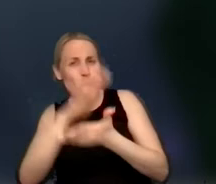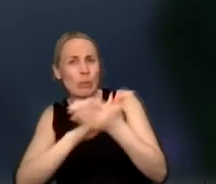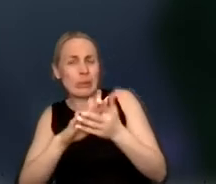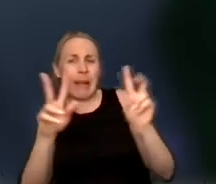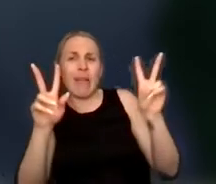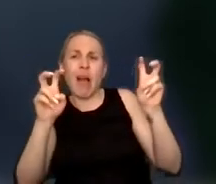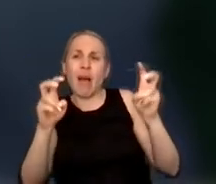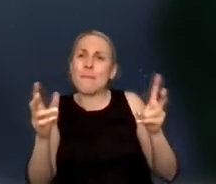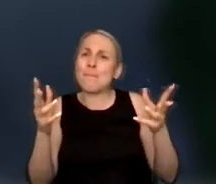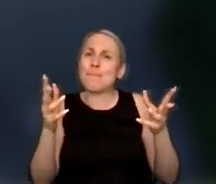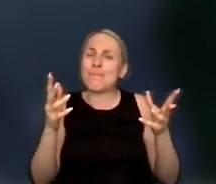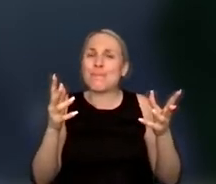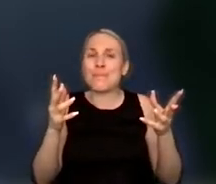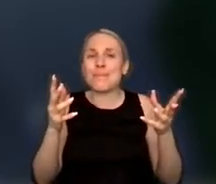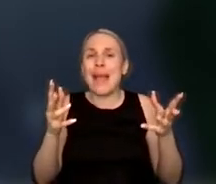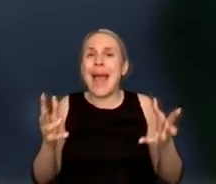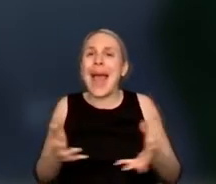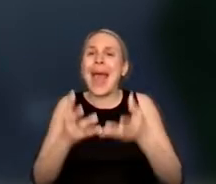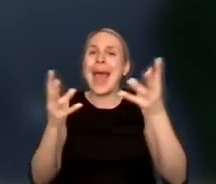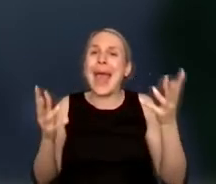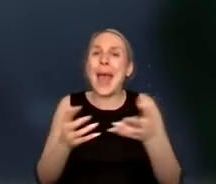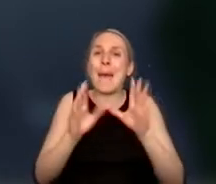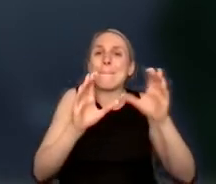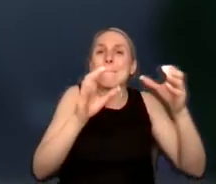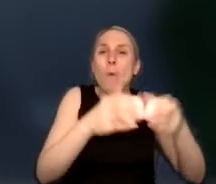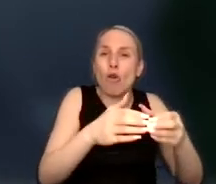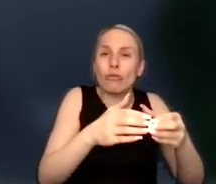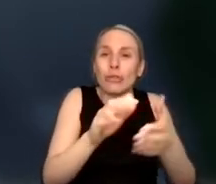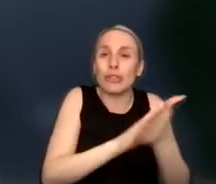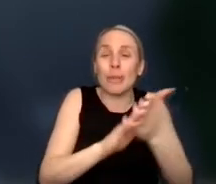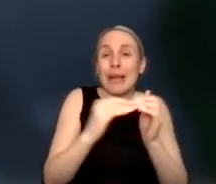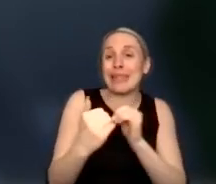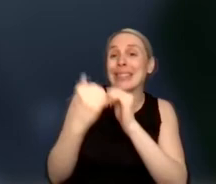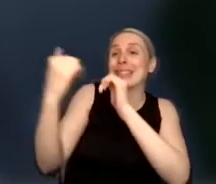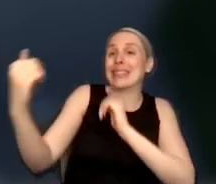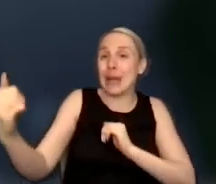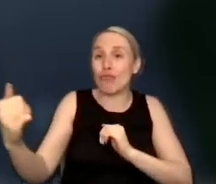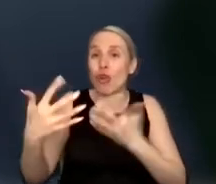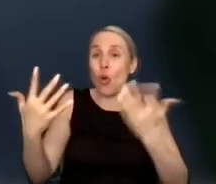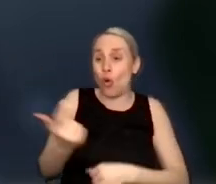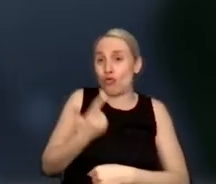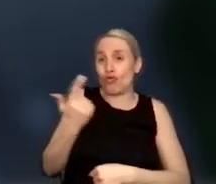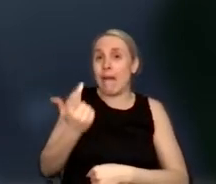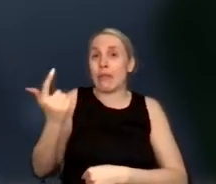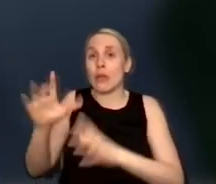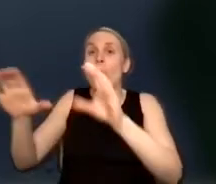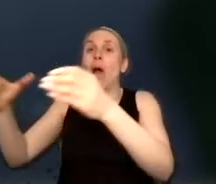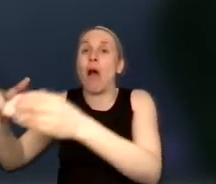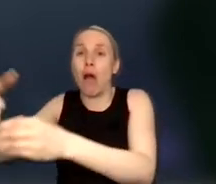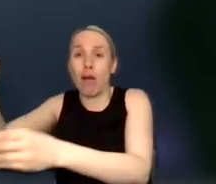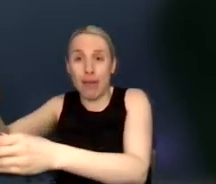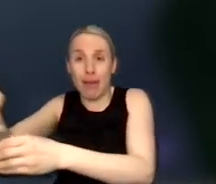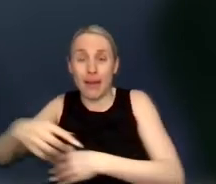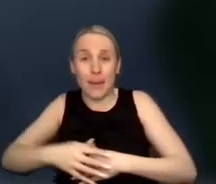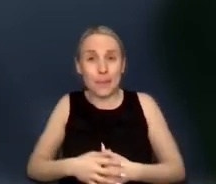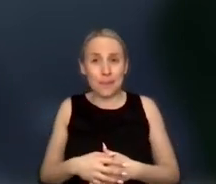heterotopia where it's like this kind of place that's outside other places, or like a place of transit. And yeah, I don't know. I think